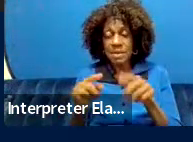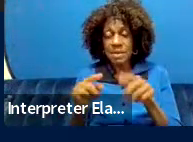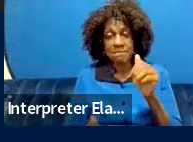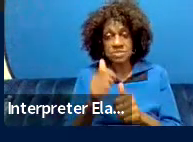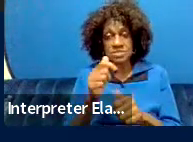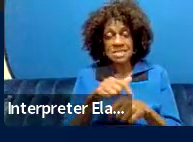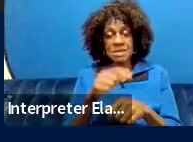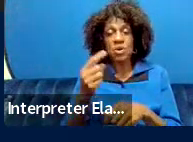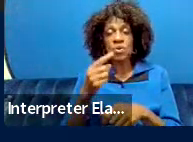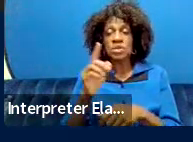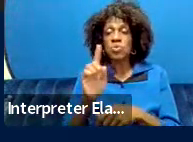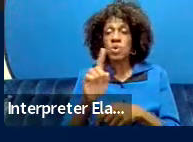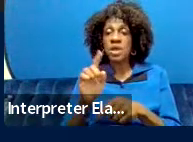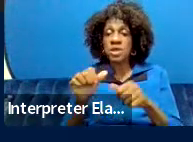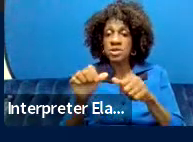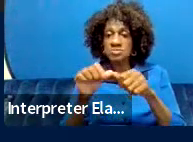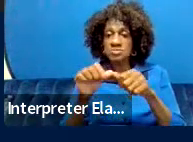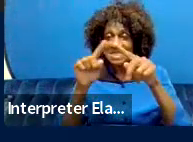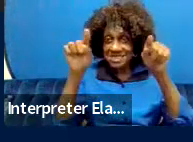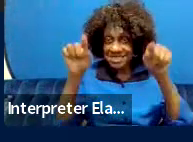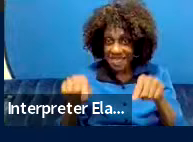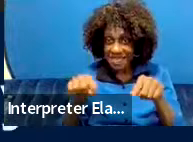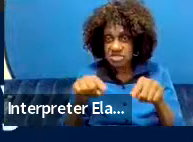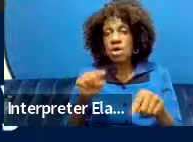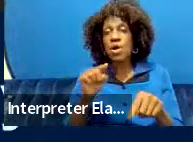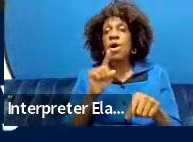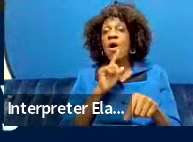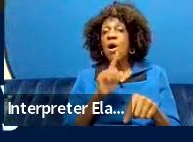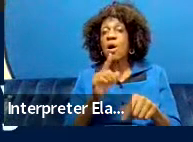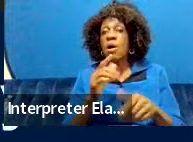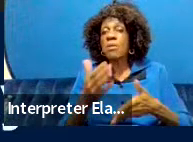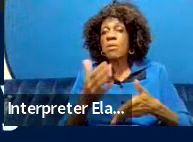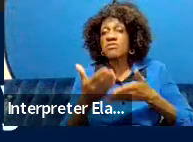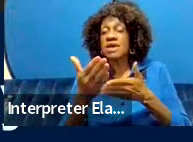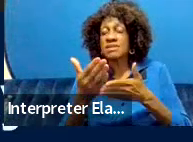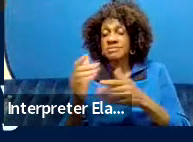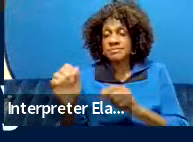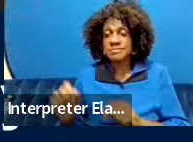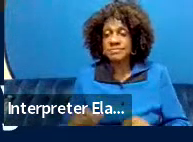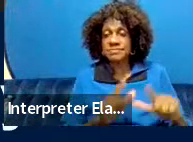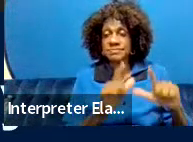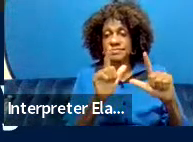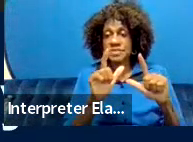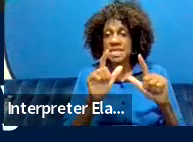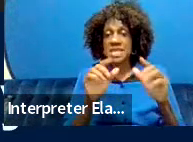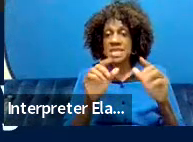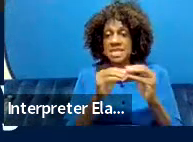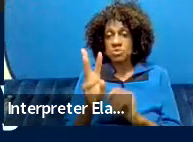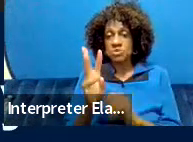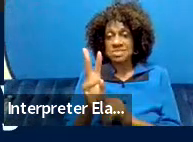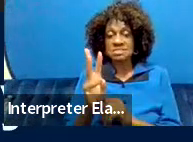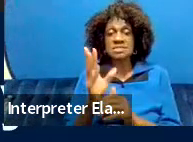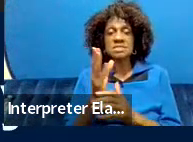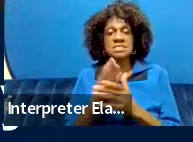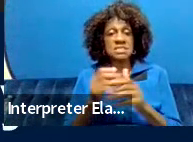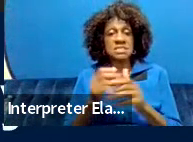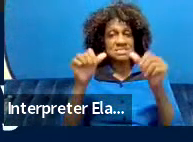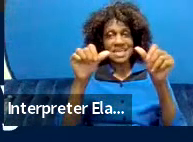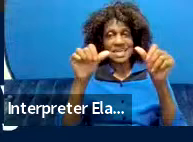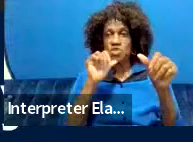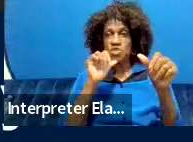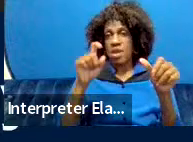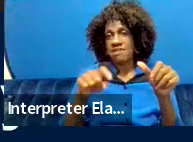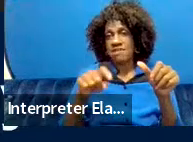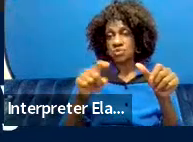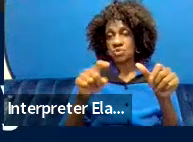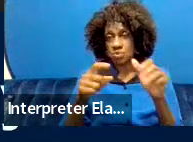where signs are provided. Next slide, slide 6. There are some signs not required to comply,